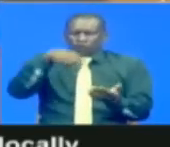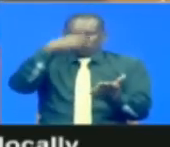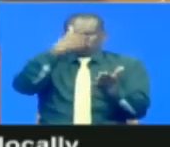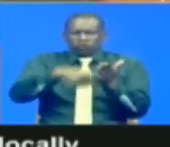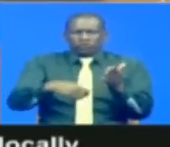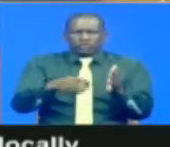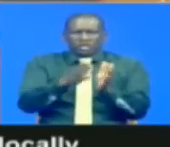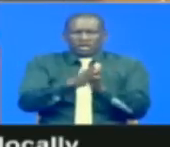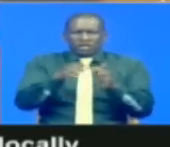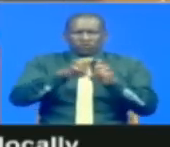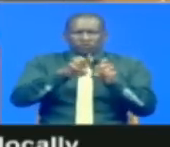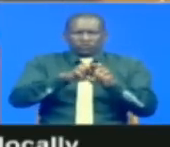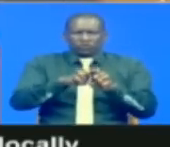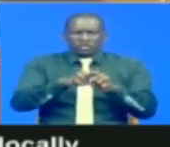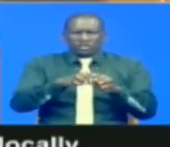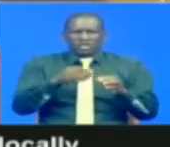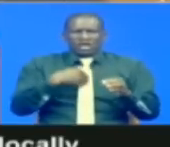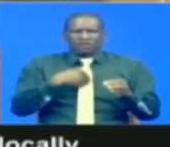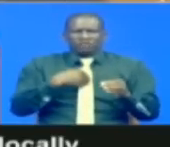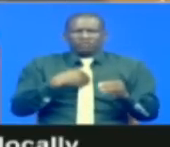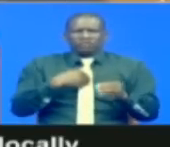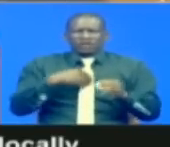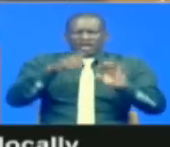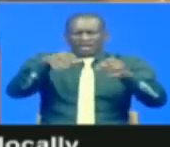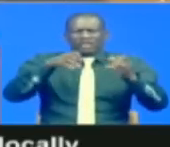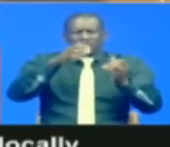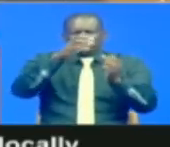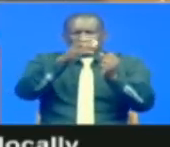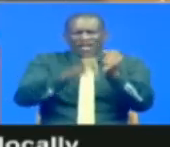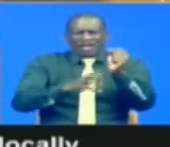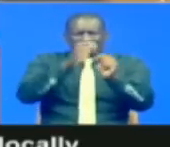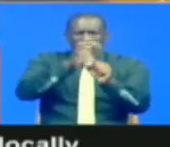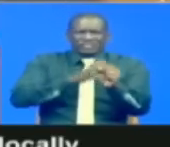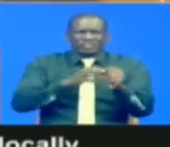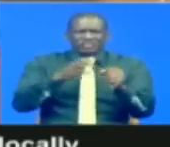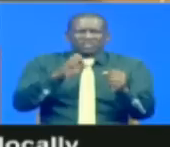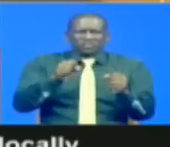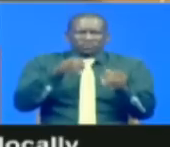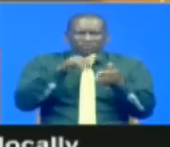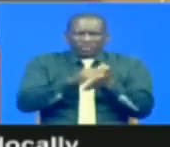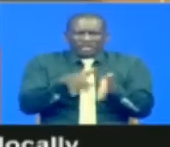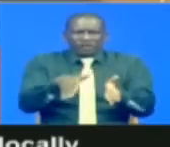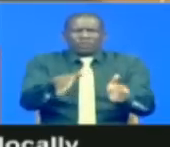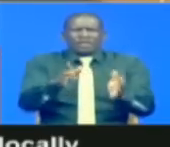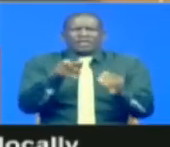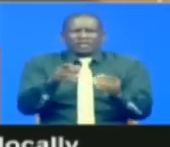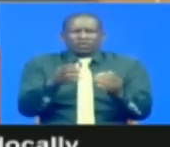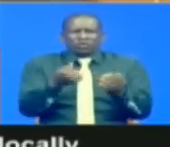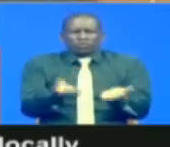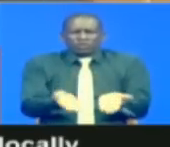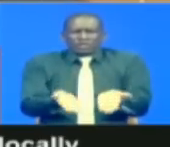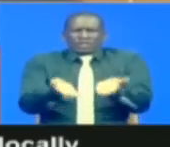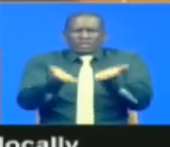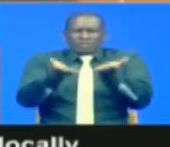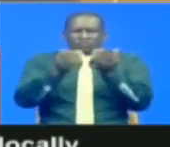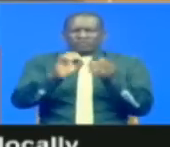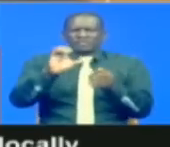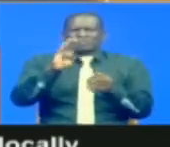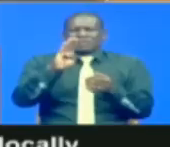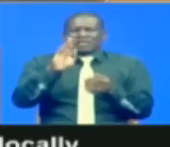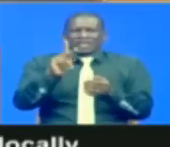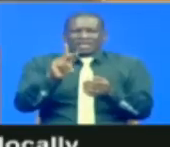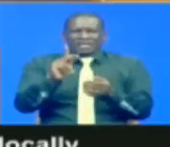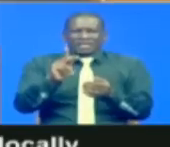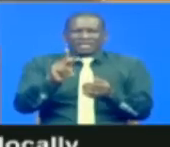good ongoing agricultural harvests. So that will tend to increase the likelihood of the CBK cutting the